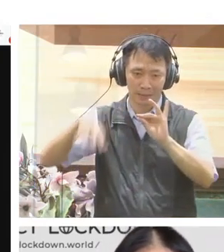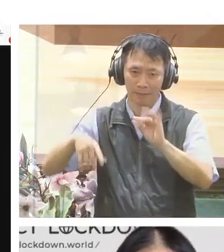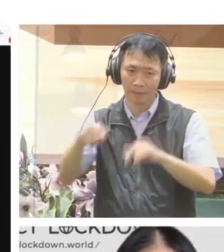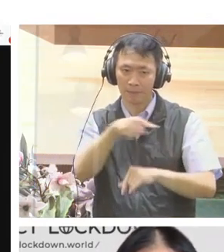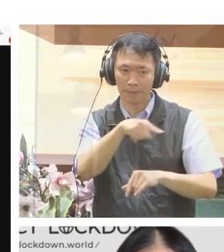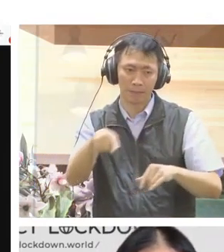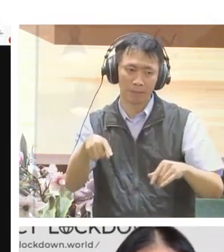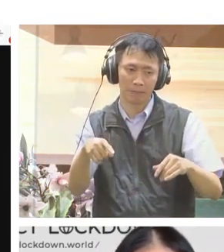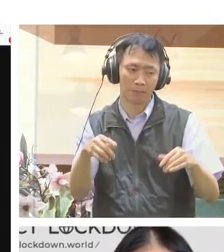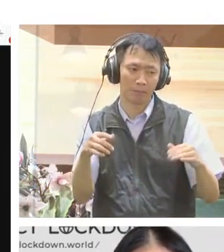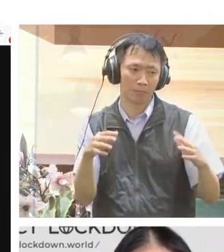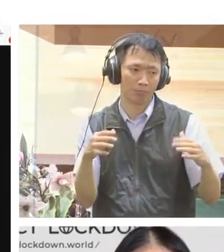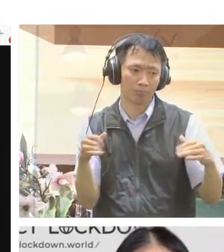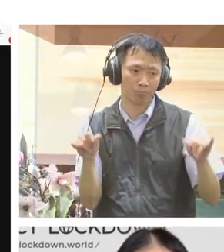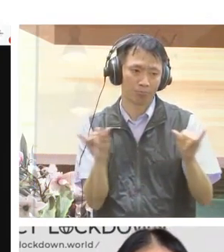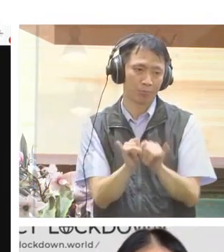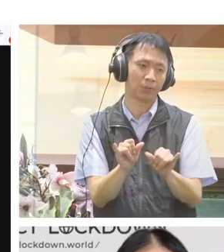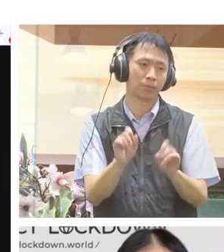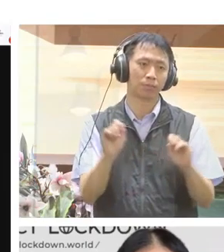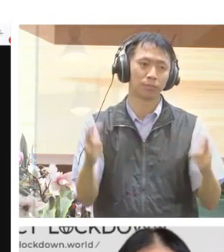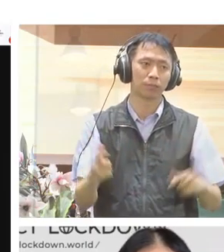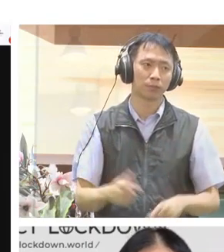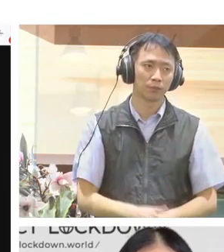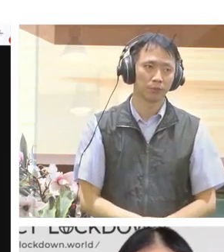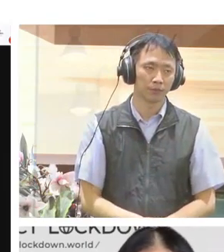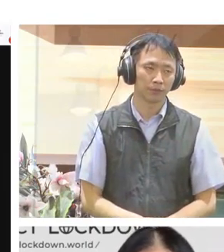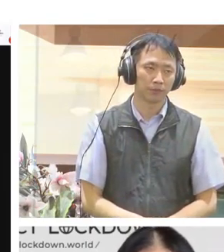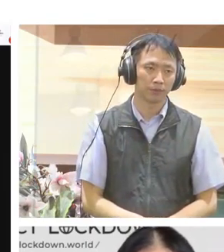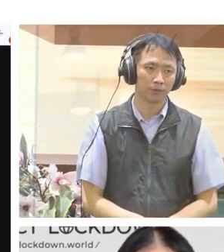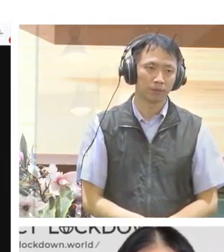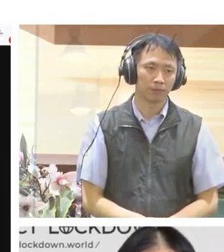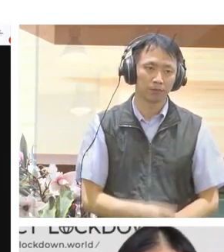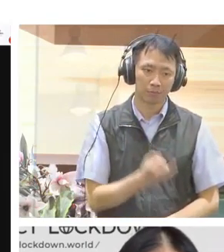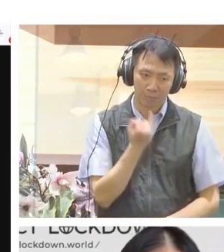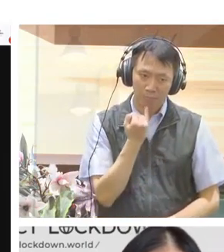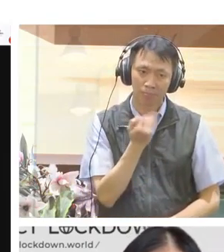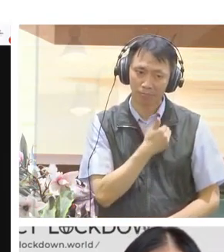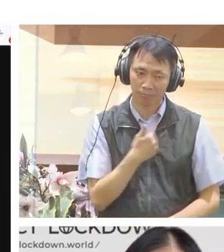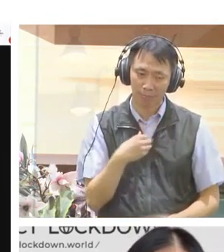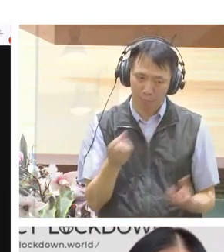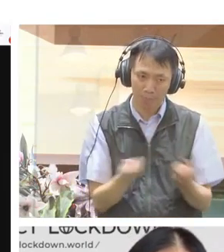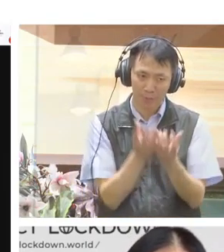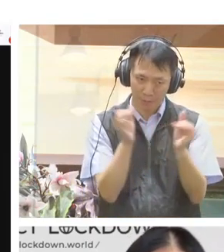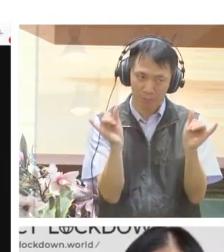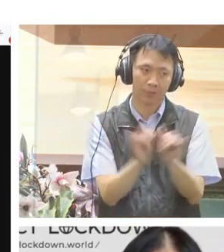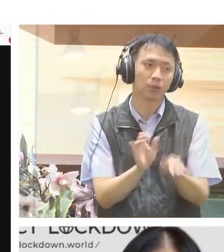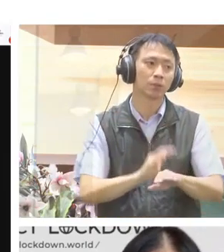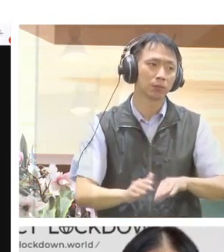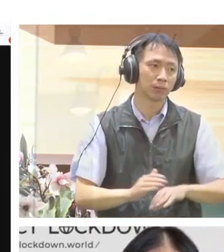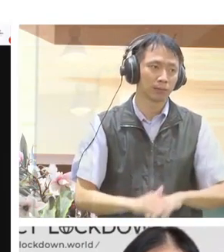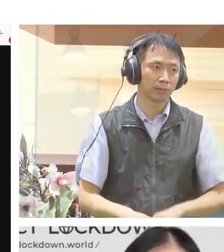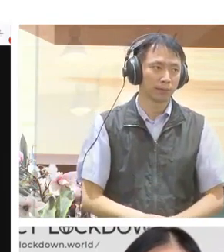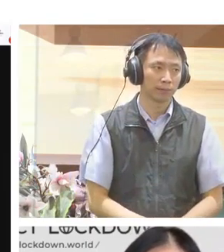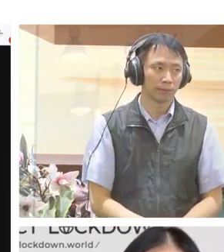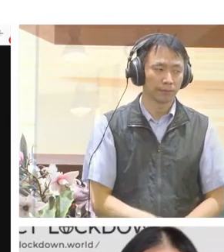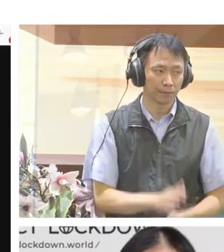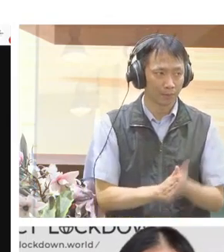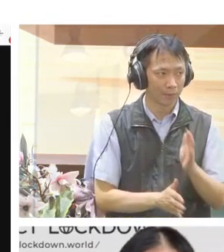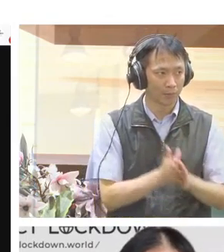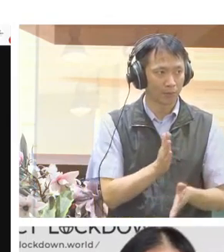explains how, like why the responses were more reactionary and localized. But later we observe some